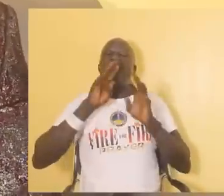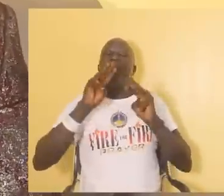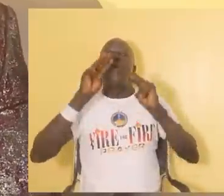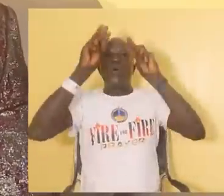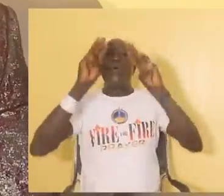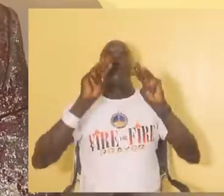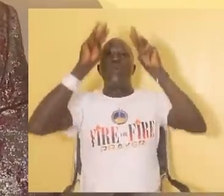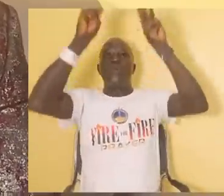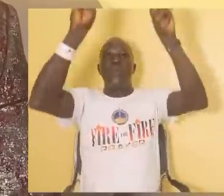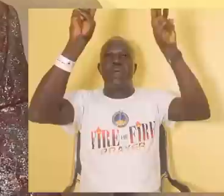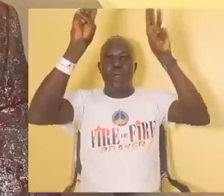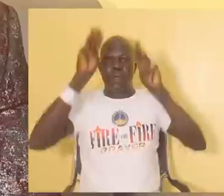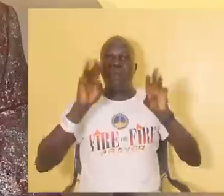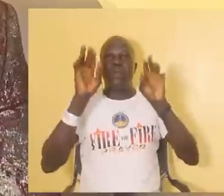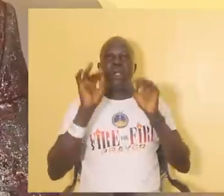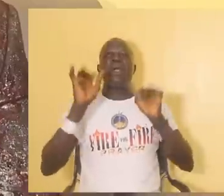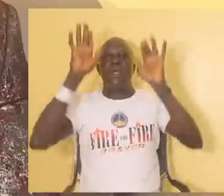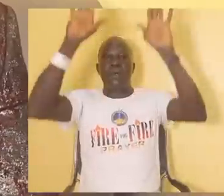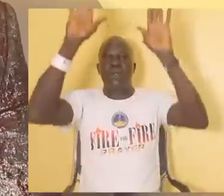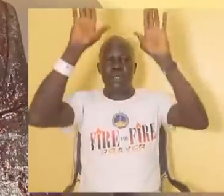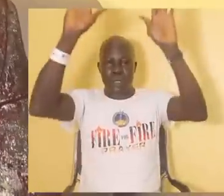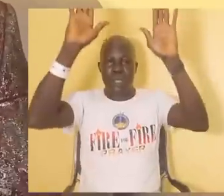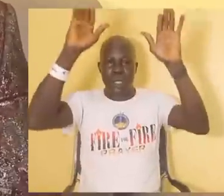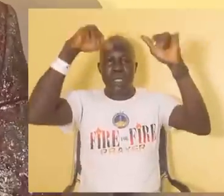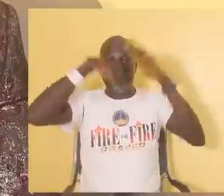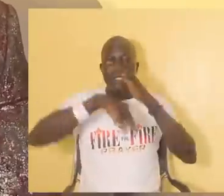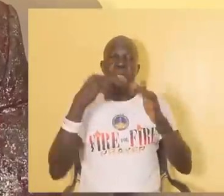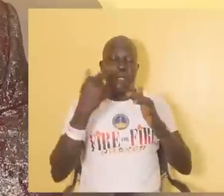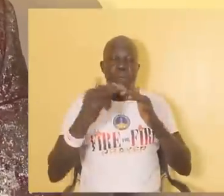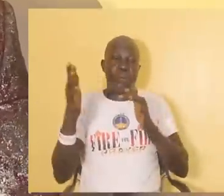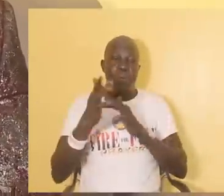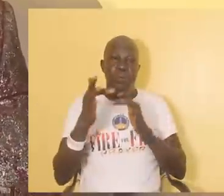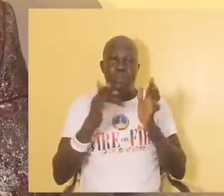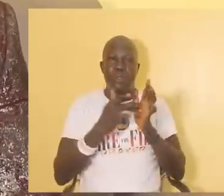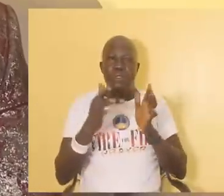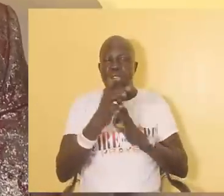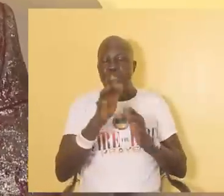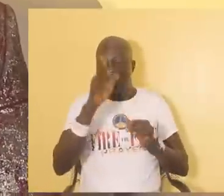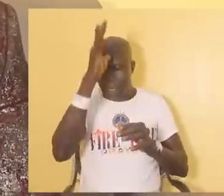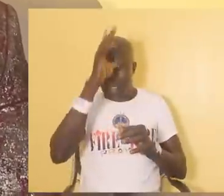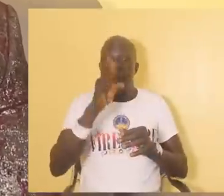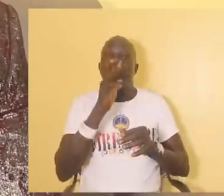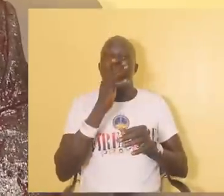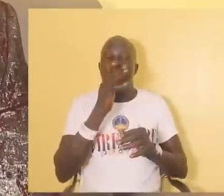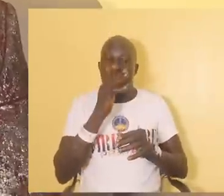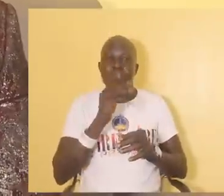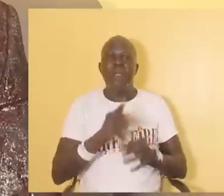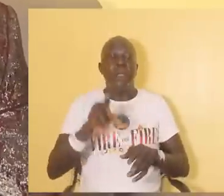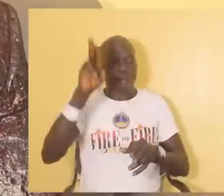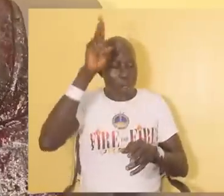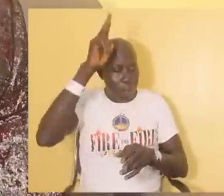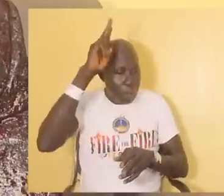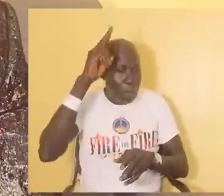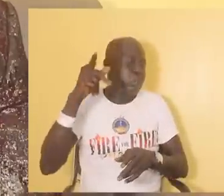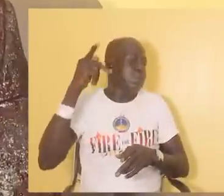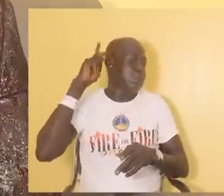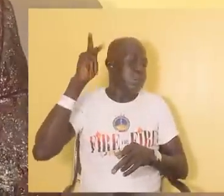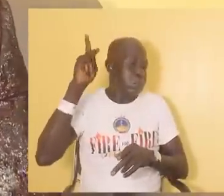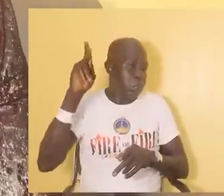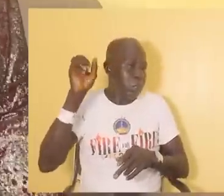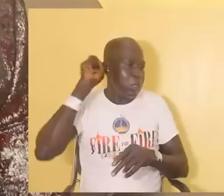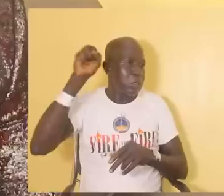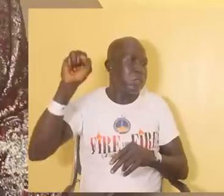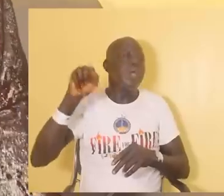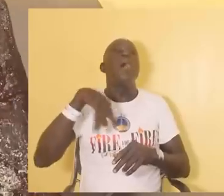mi. We are the signs and wonders. In the name of Jesus. Mommy and daddy. Daddy ati mommy. Uncle ati sister. Uncle and sister.